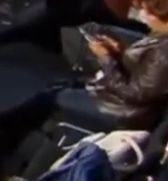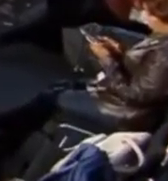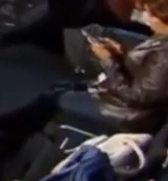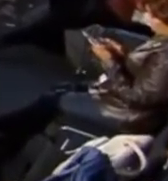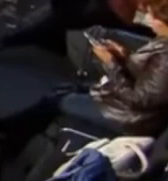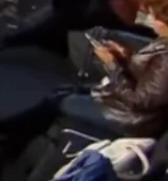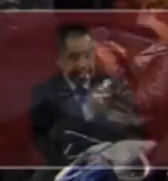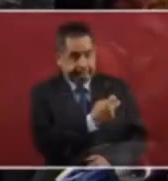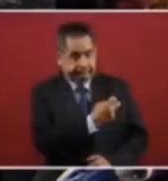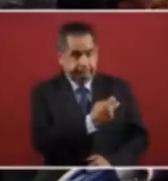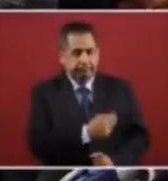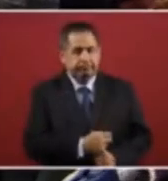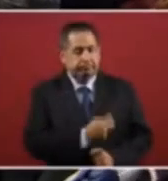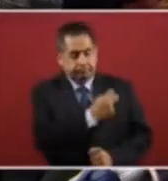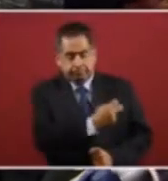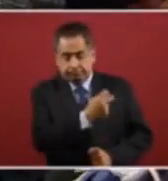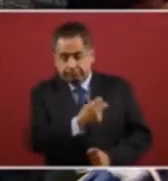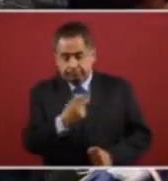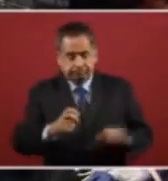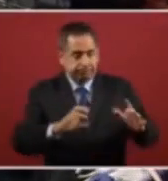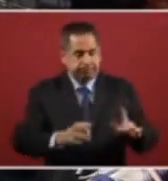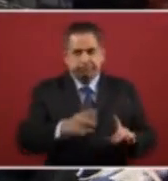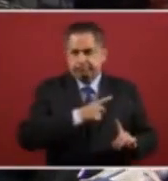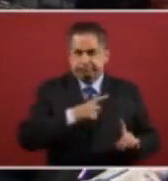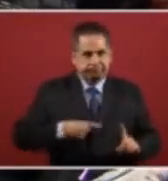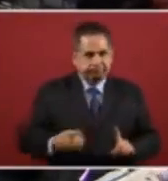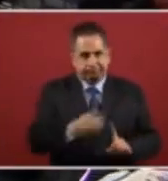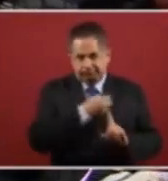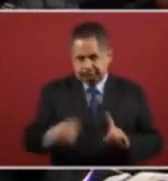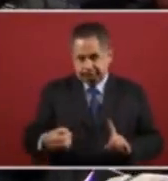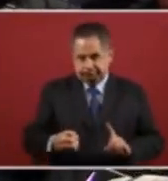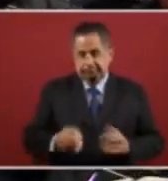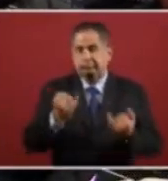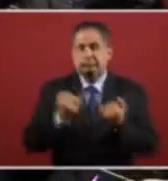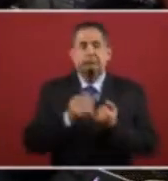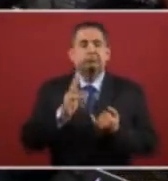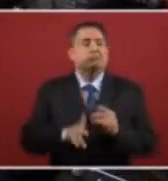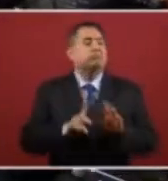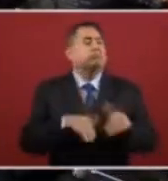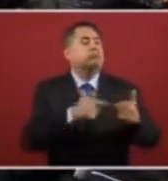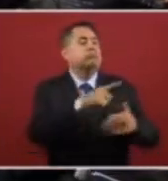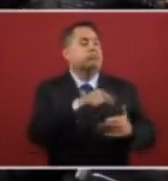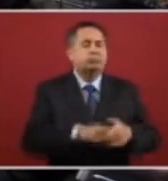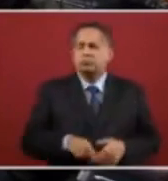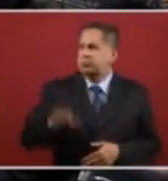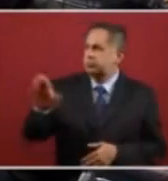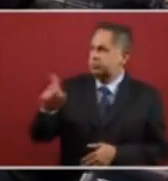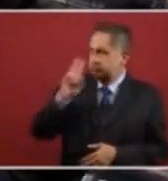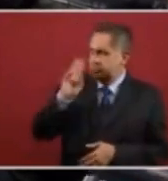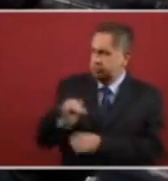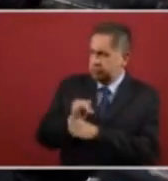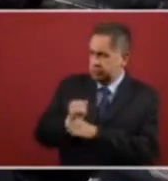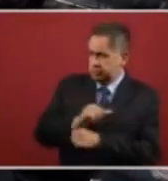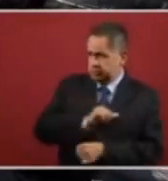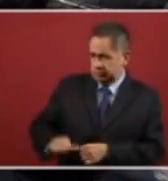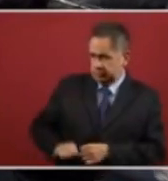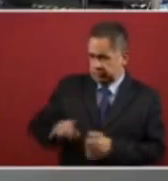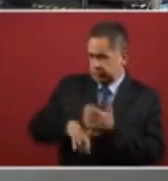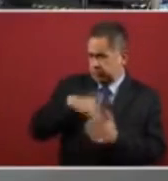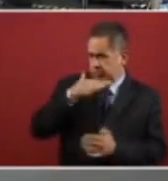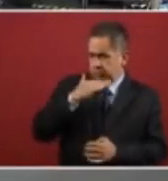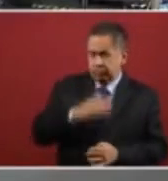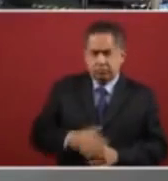So now we have to put these things back in order. And the same in the case of the spaces of that are assigned for